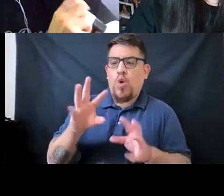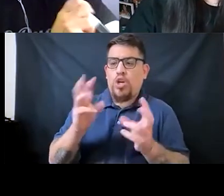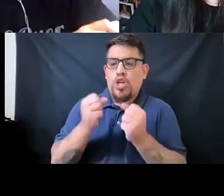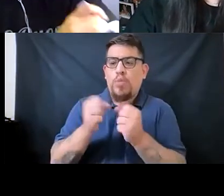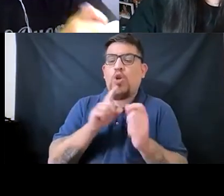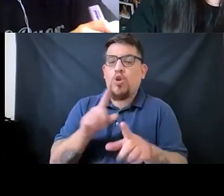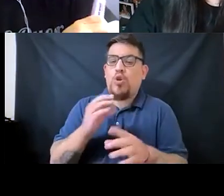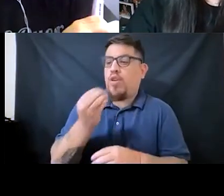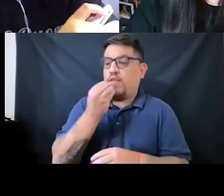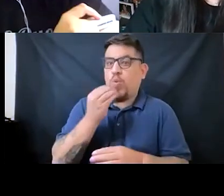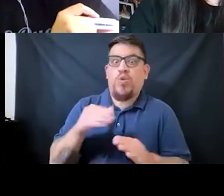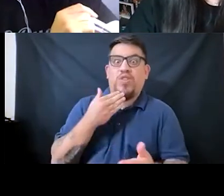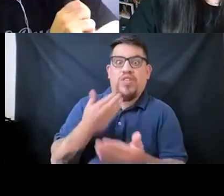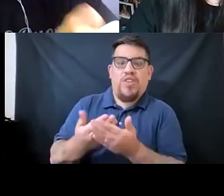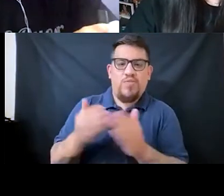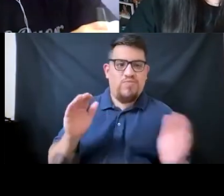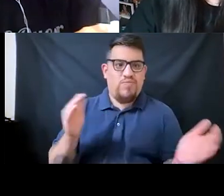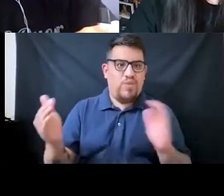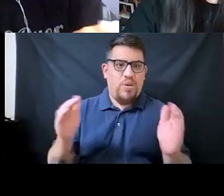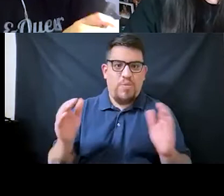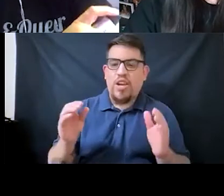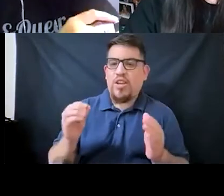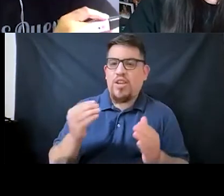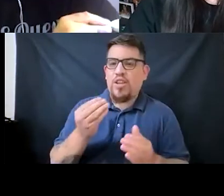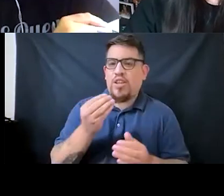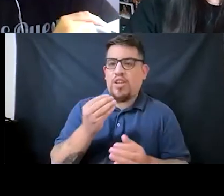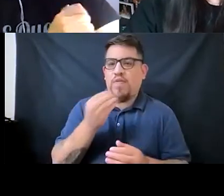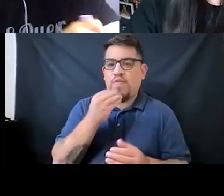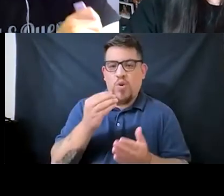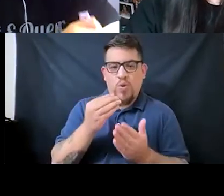too. We just compare food notes for the rest of the webinar.